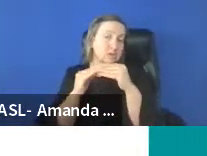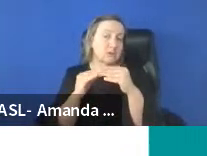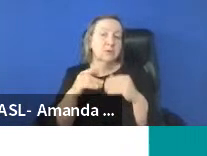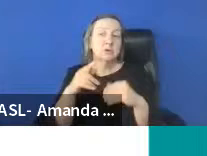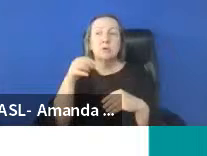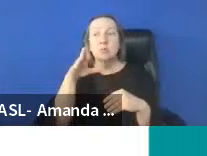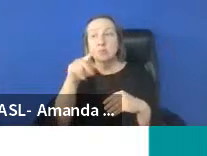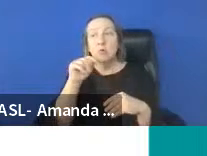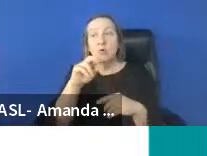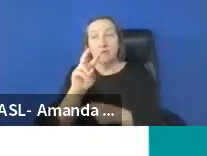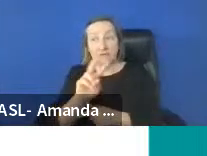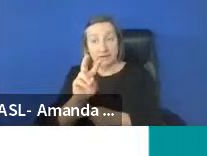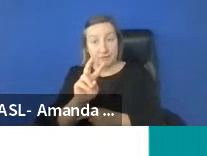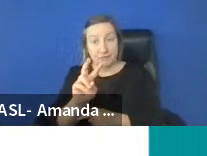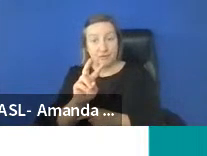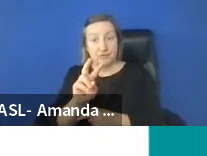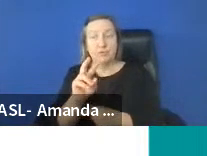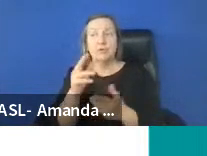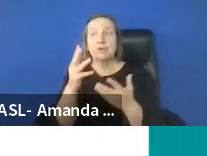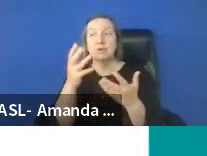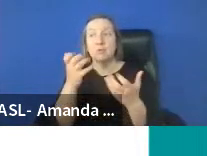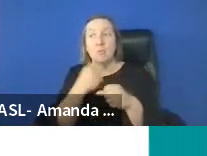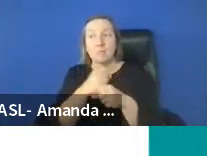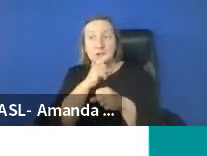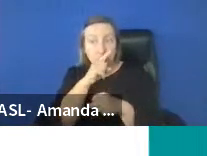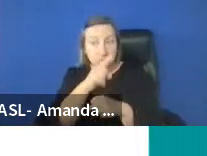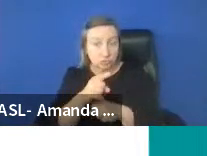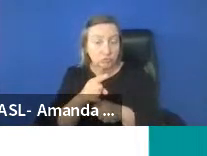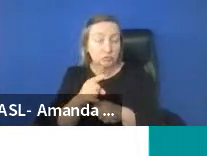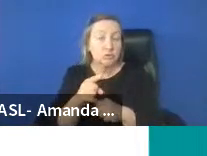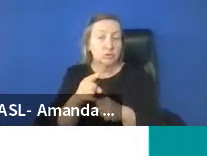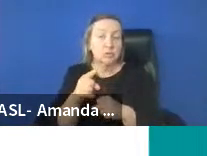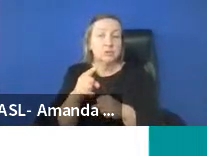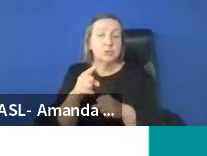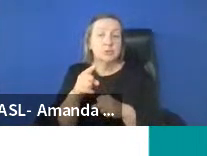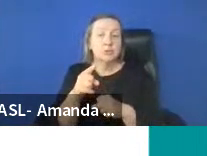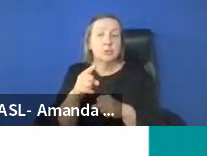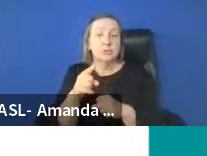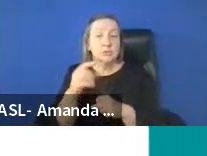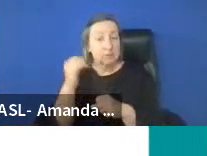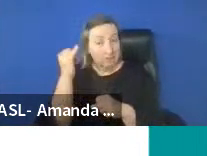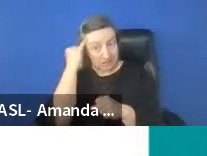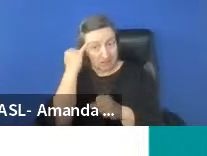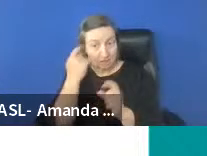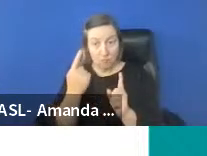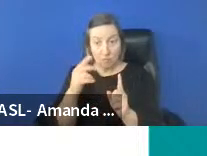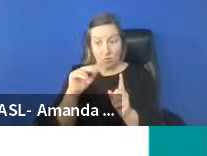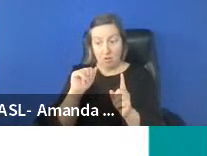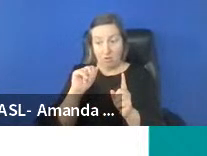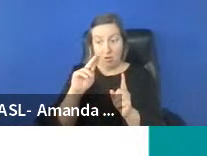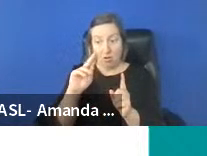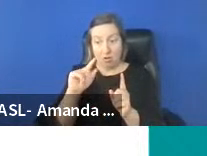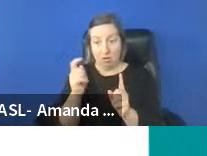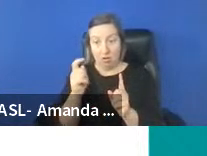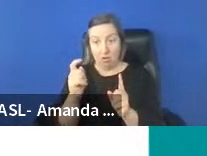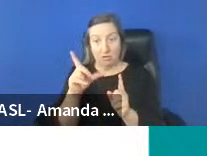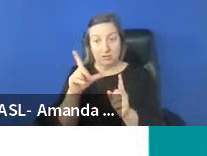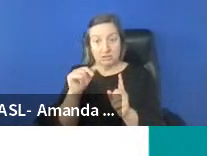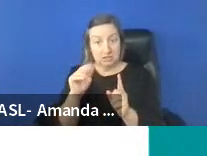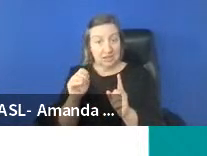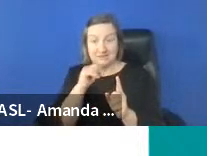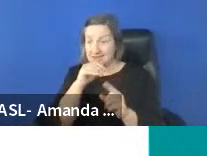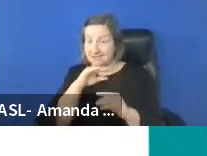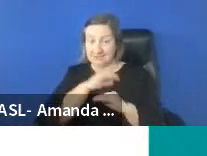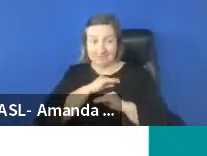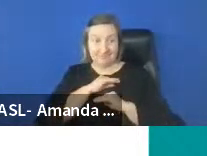Vancouver, once again, wanted to make sure that if one auxiliary lane does not serve the